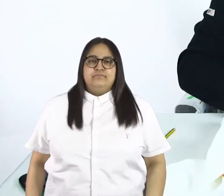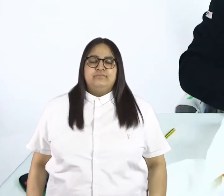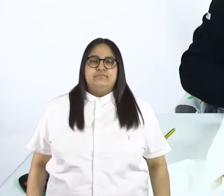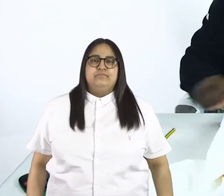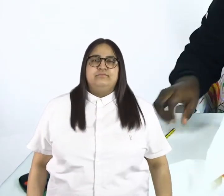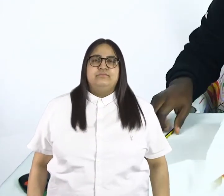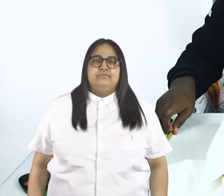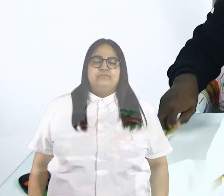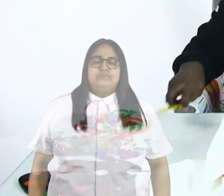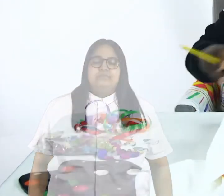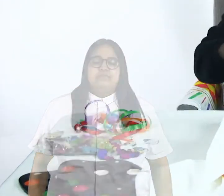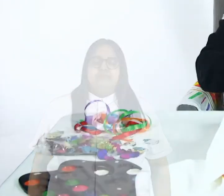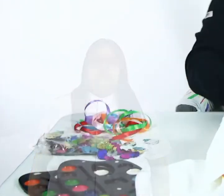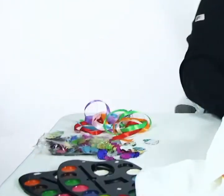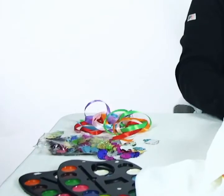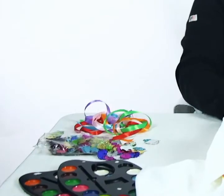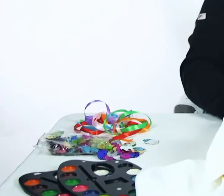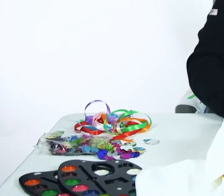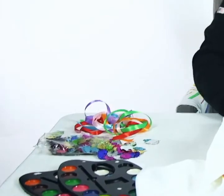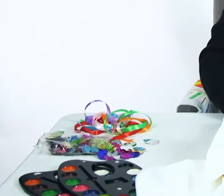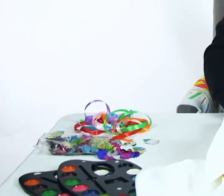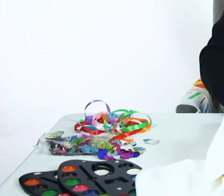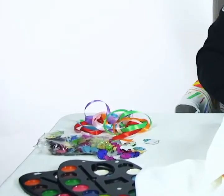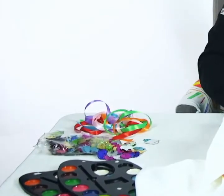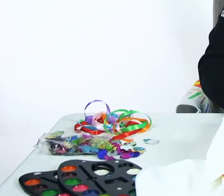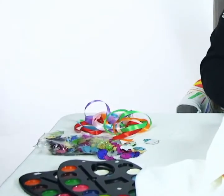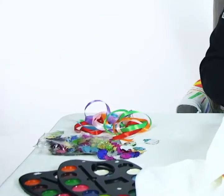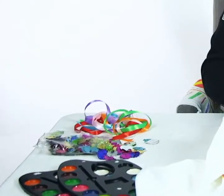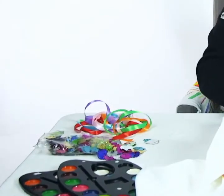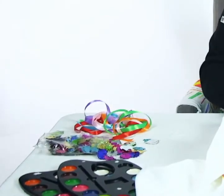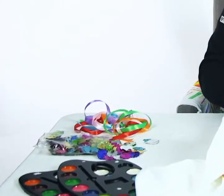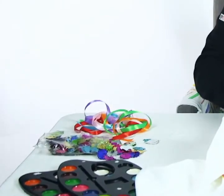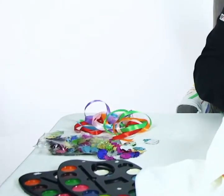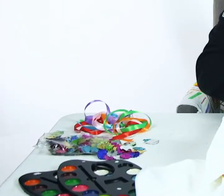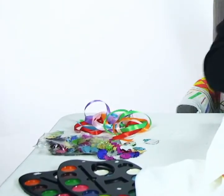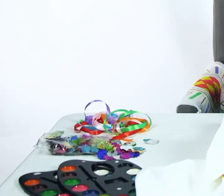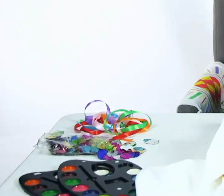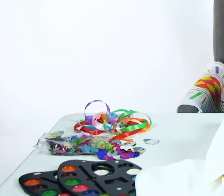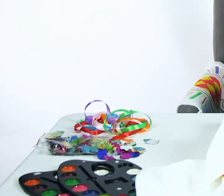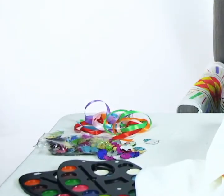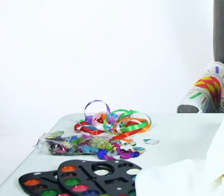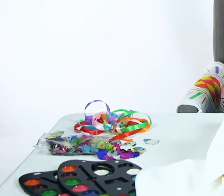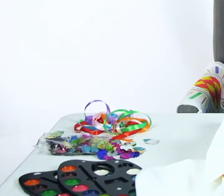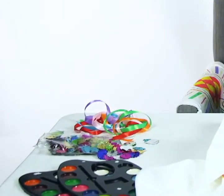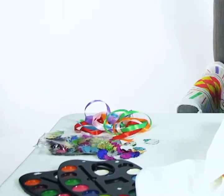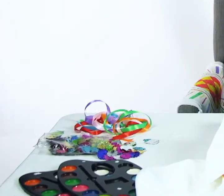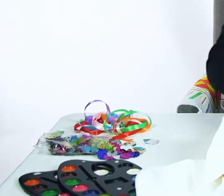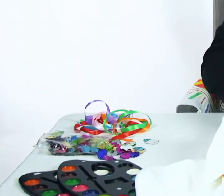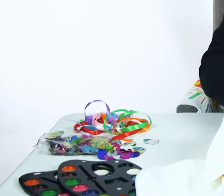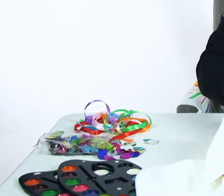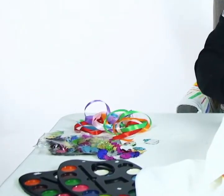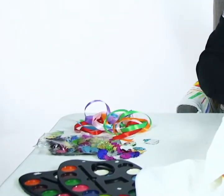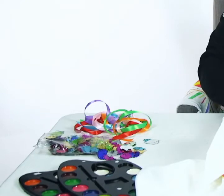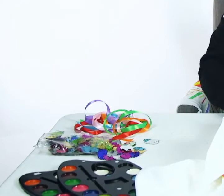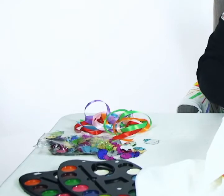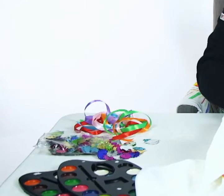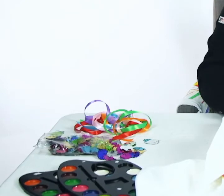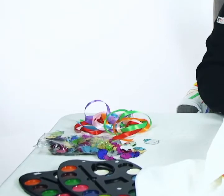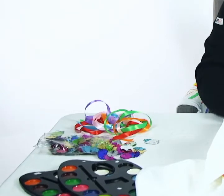So, when it comes to doing the fringing on the sleeves, the tasseled fringed sleeves, we're just going